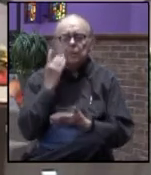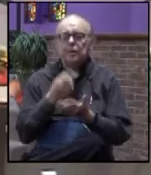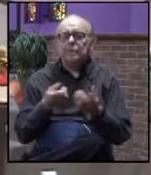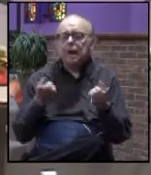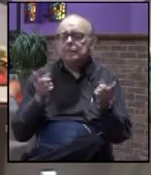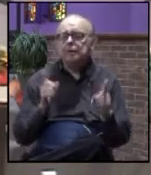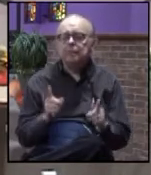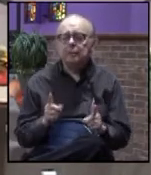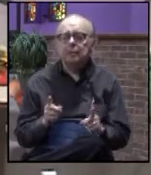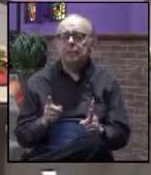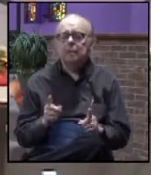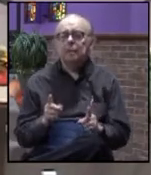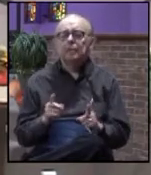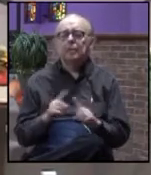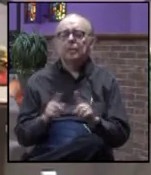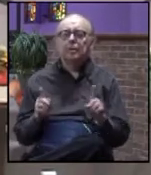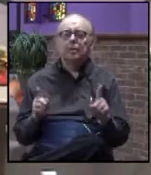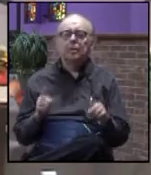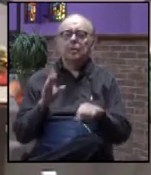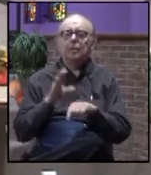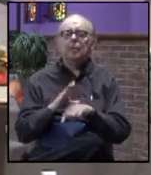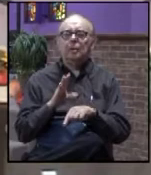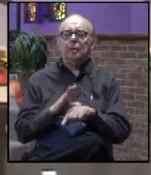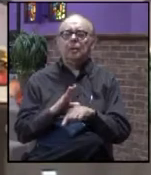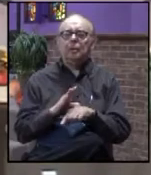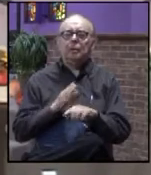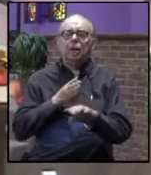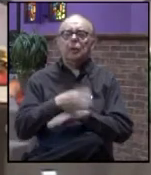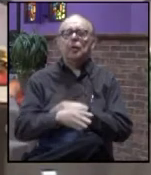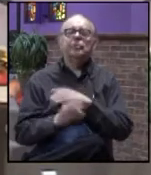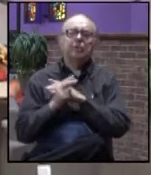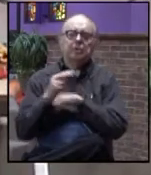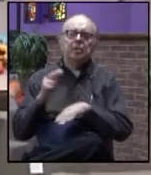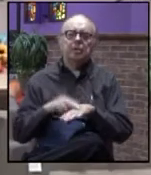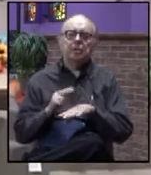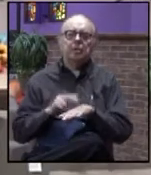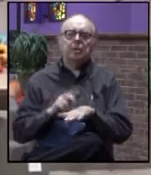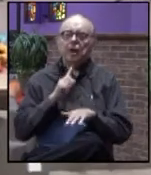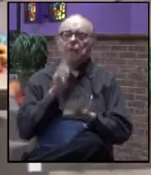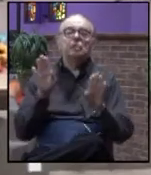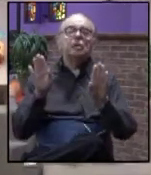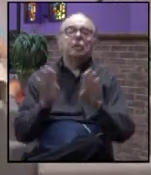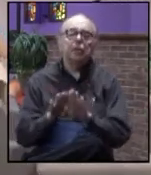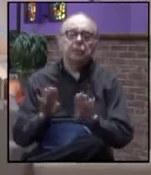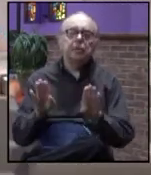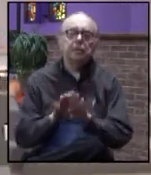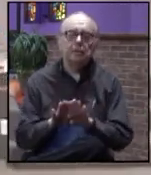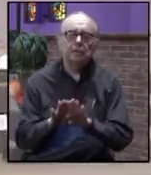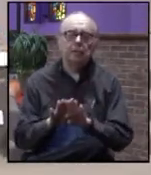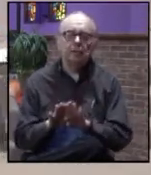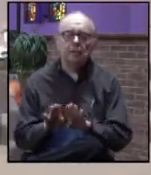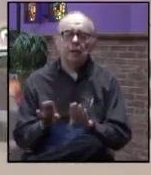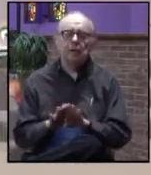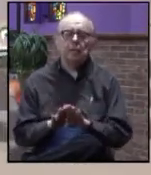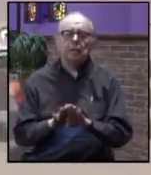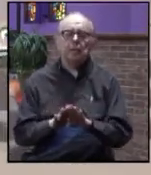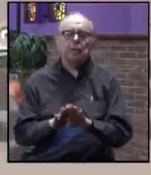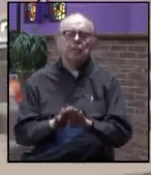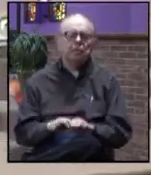on, but churches across the nation are shutting down. They're shutting down at an